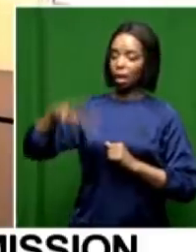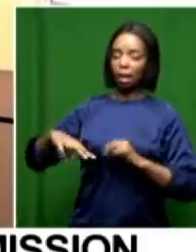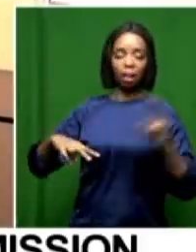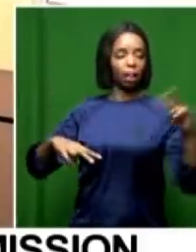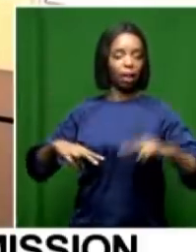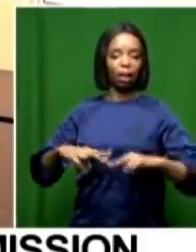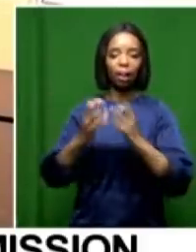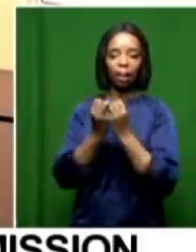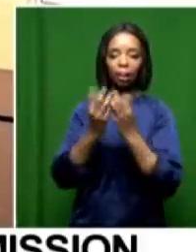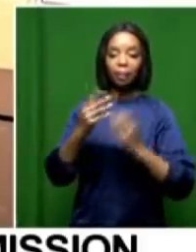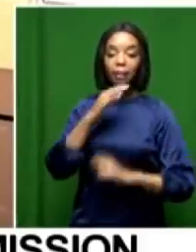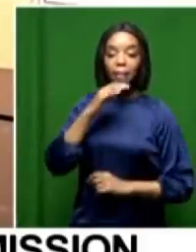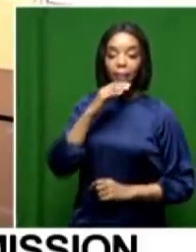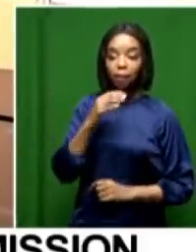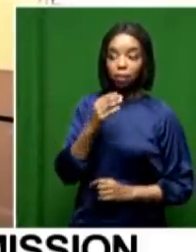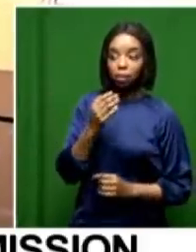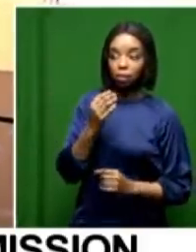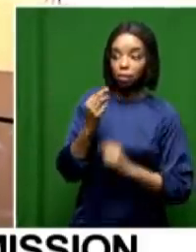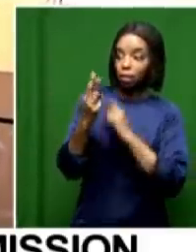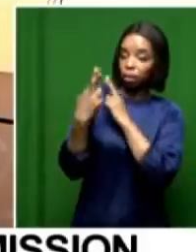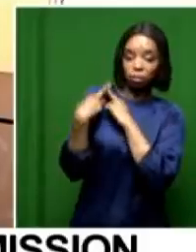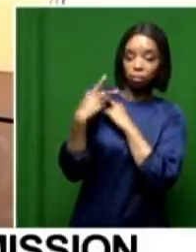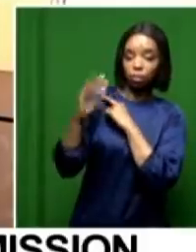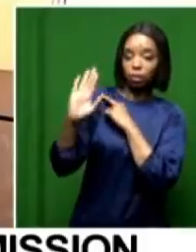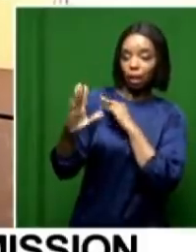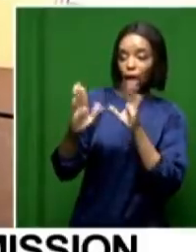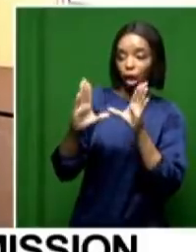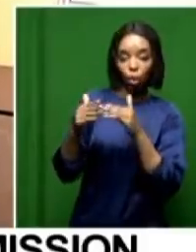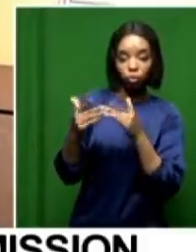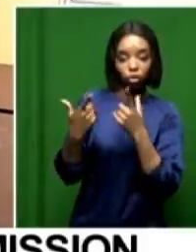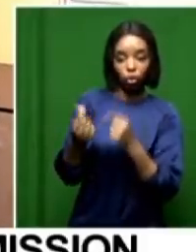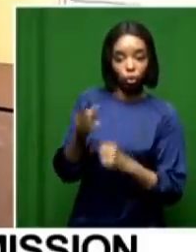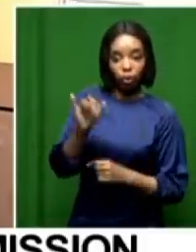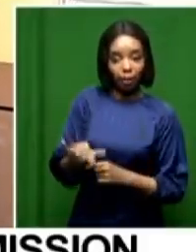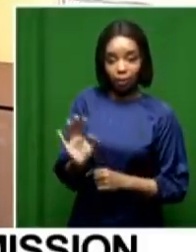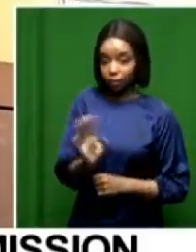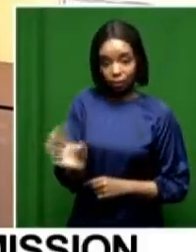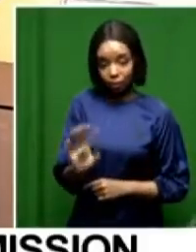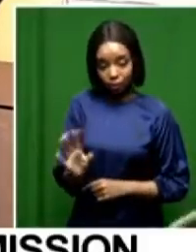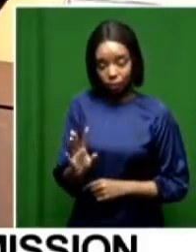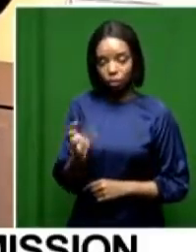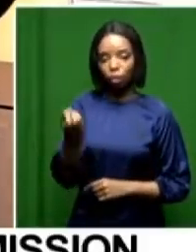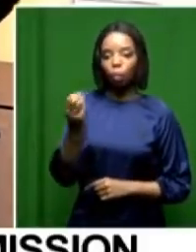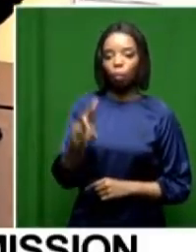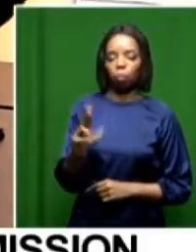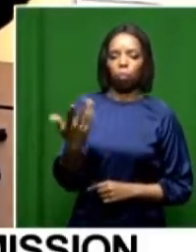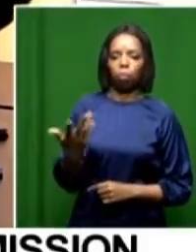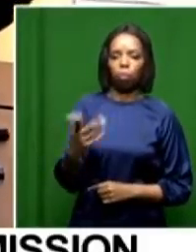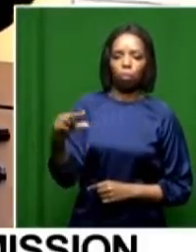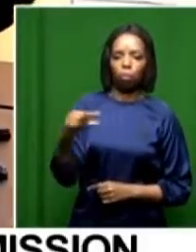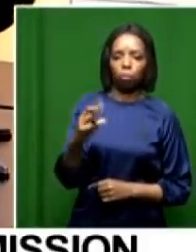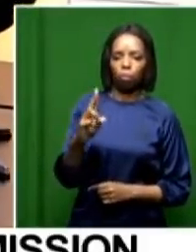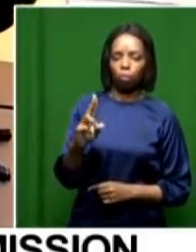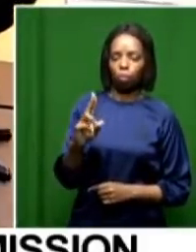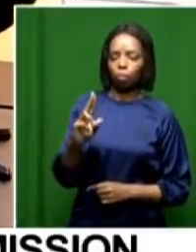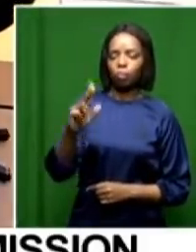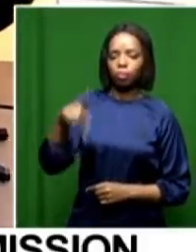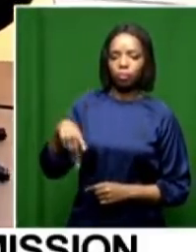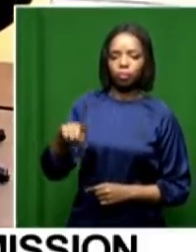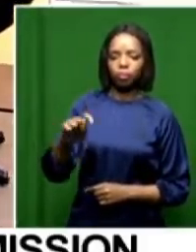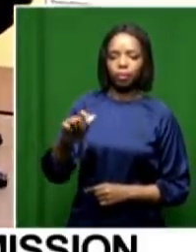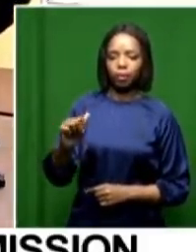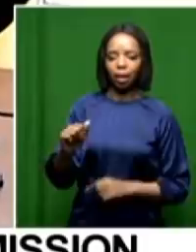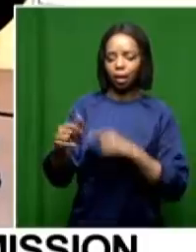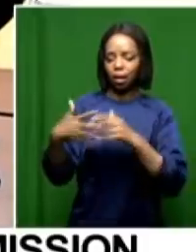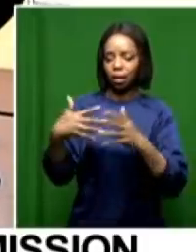mandate of the commission to go into that? Was the mandate just to look into the Gupta affairs and state capture just with the Guptas, or